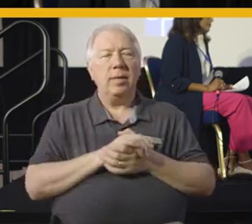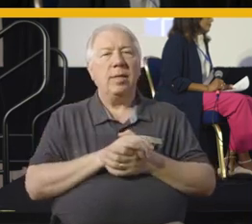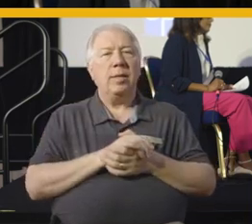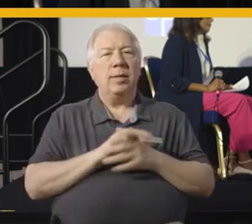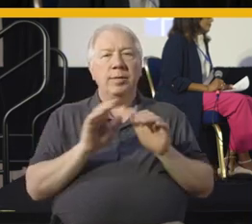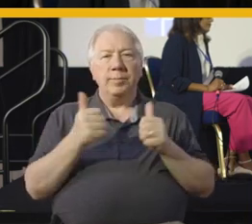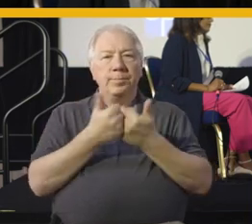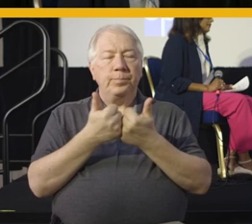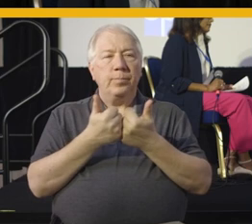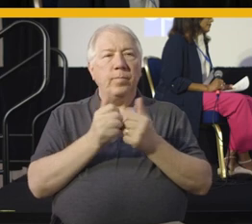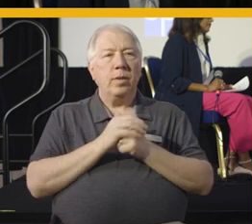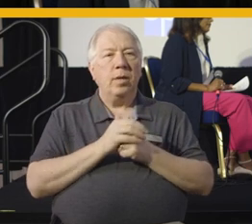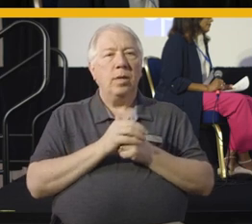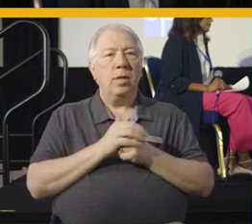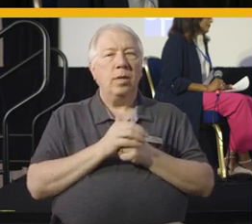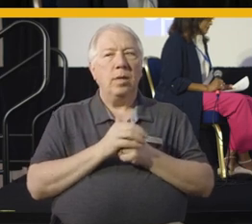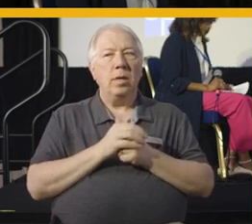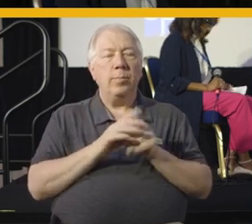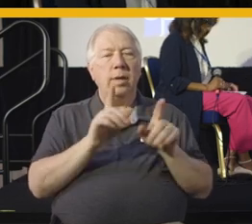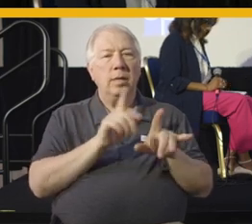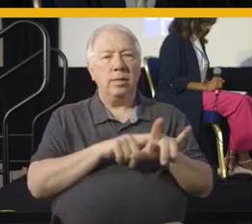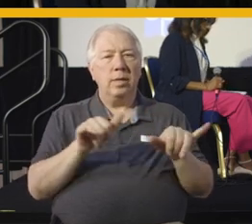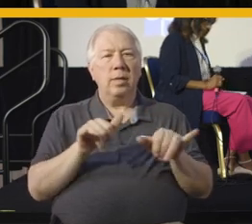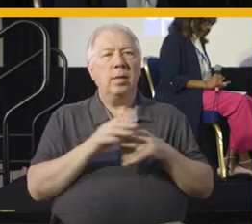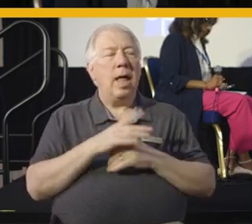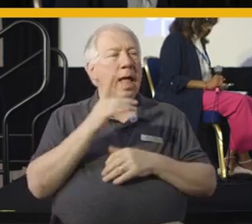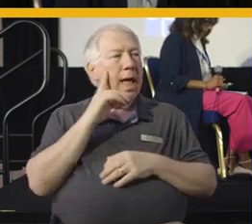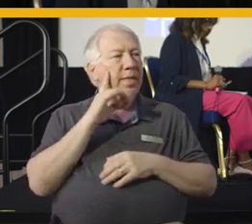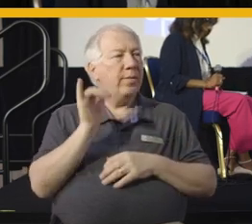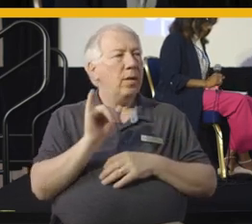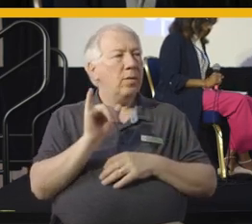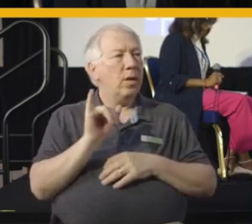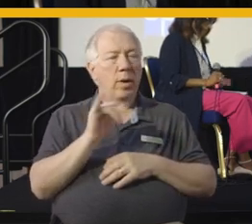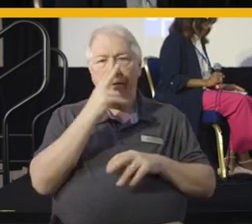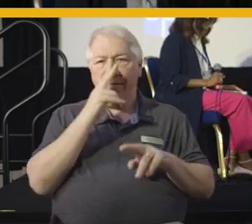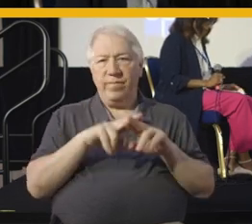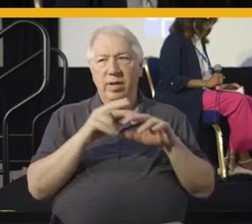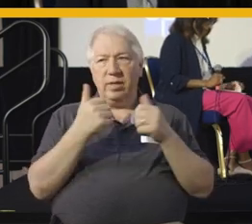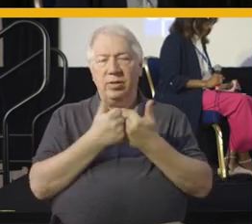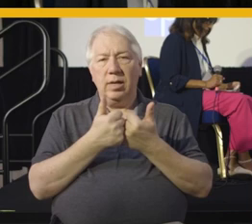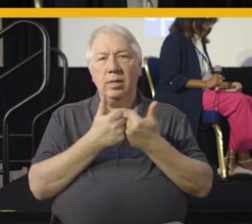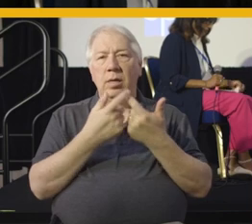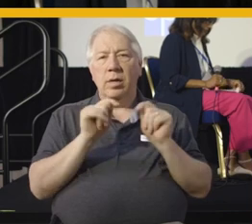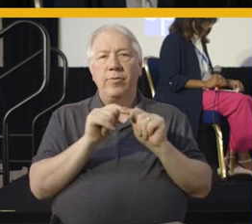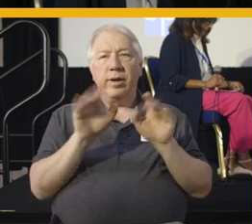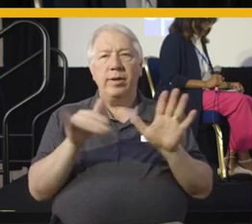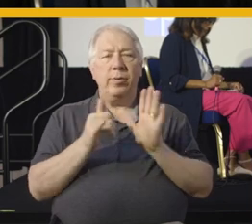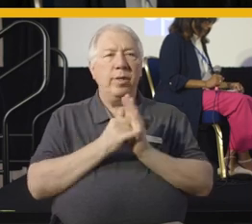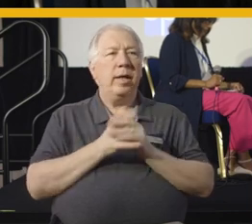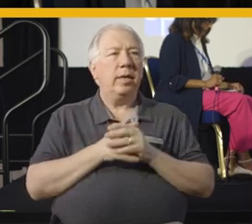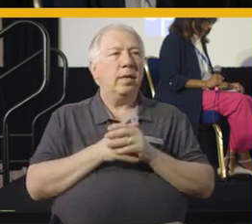it was a challenge. But also, you know, I think it was also a fun challenge to try to do that.